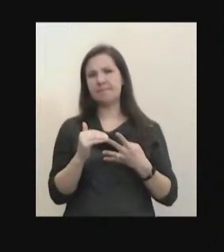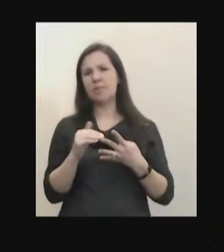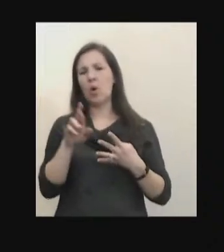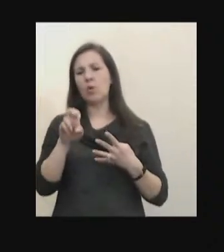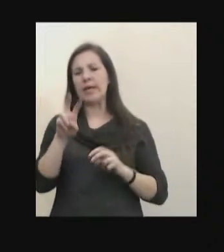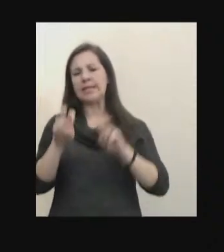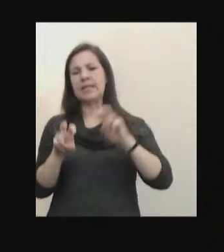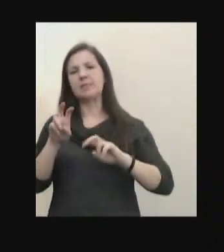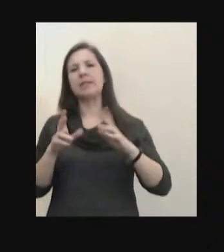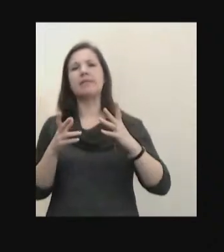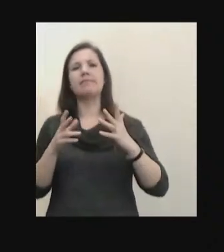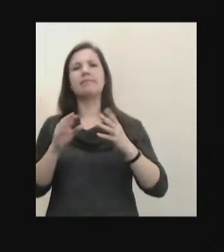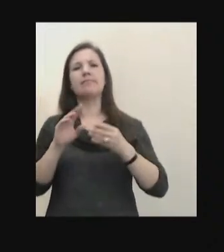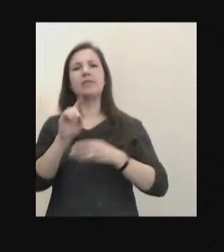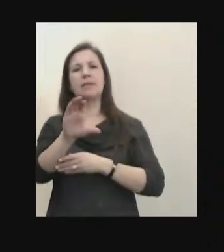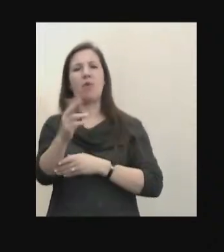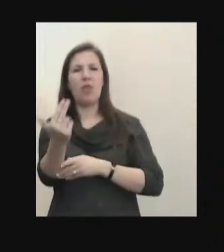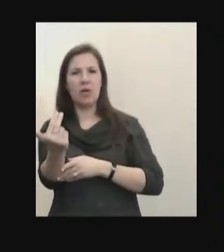the recent spike.